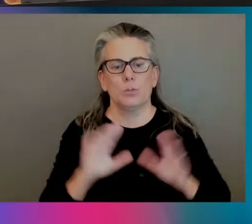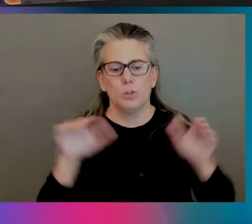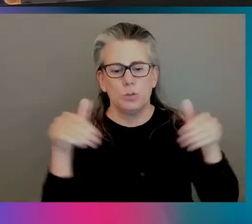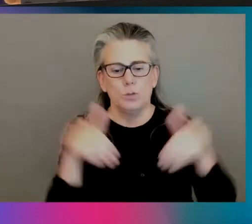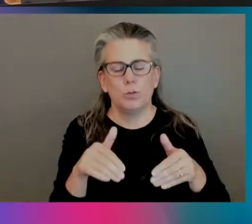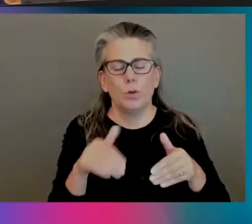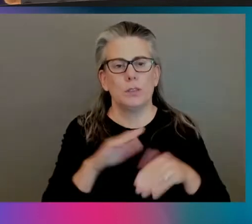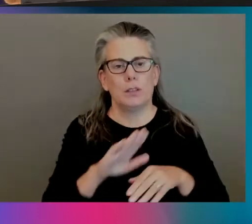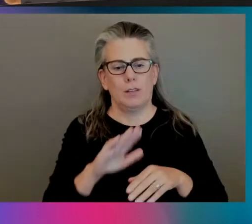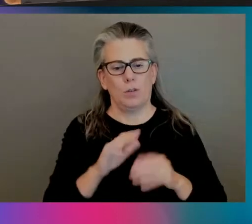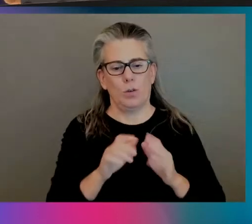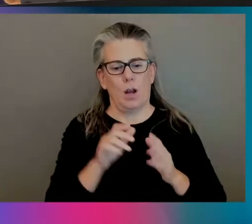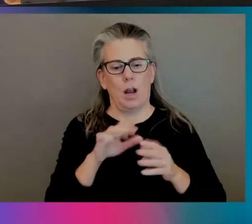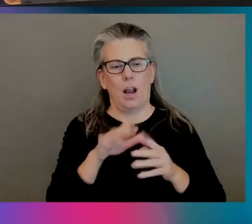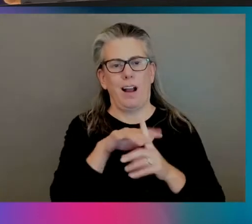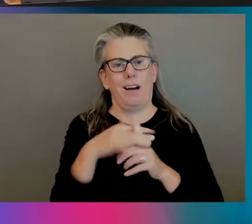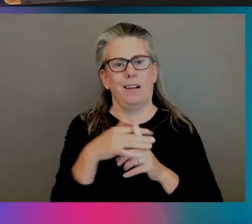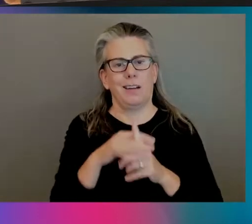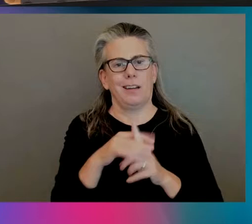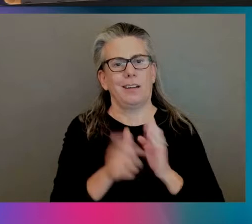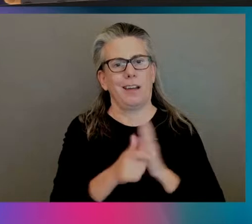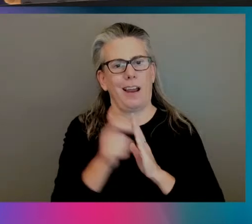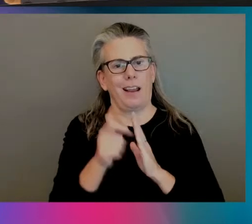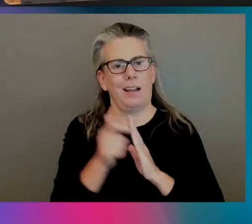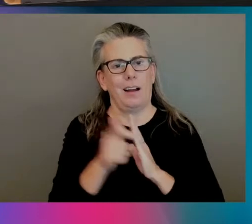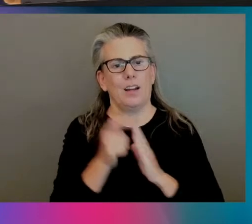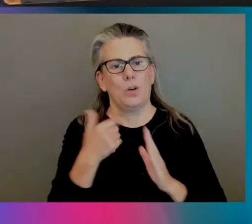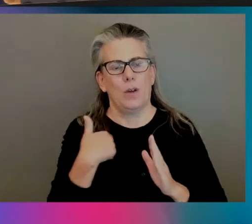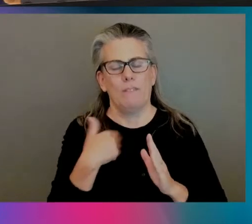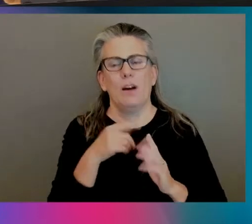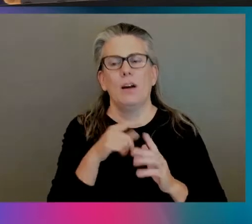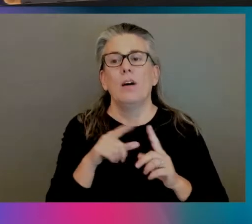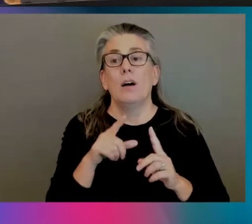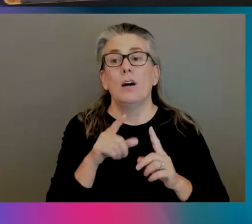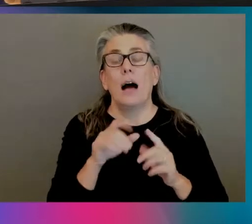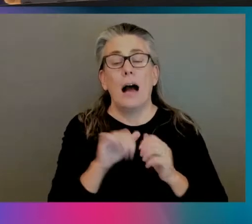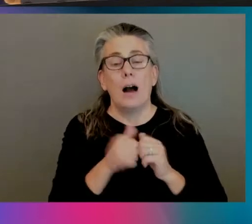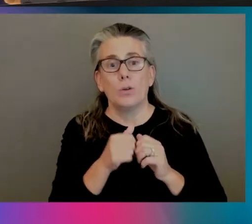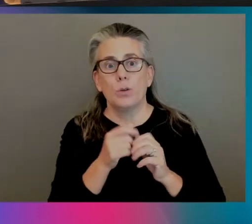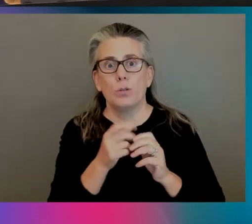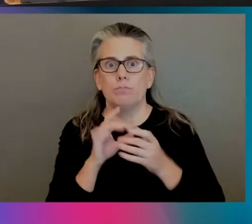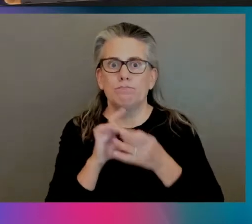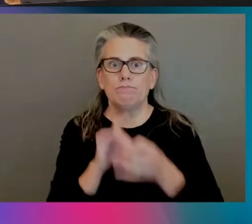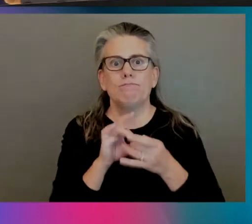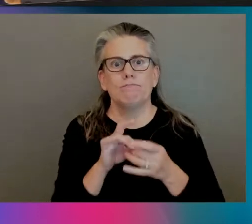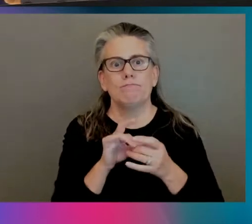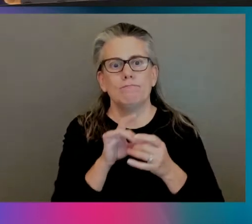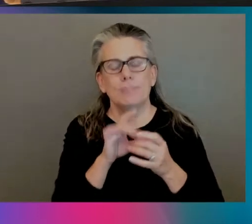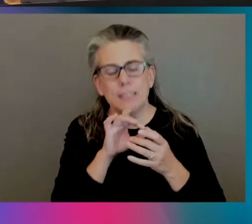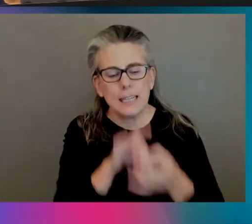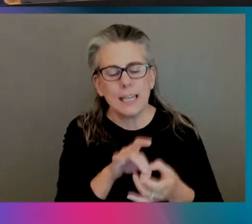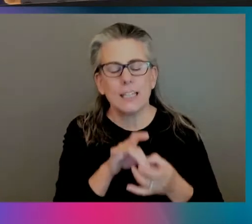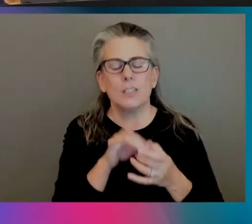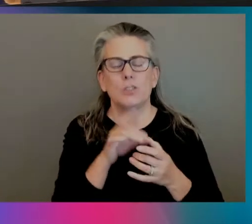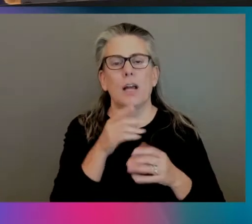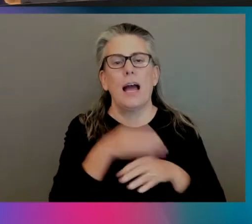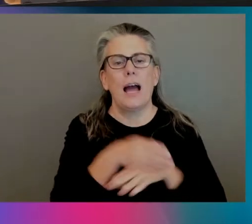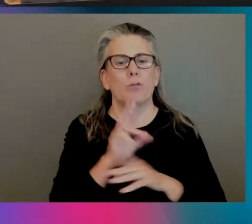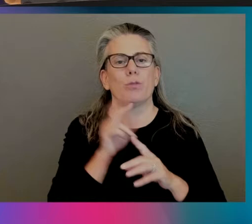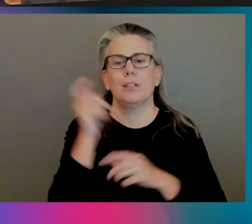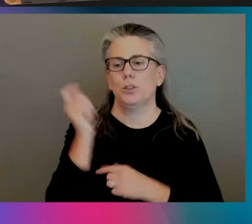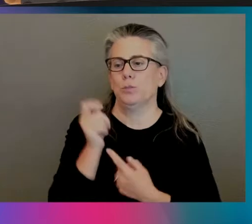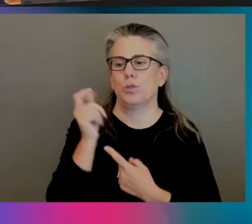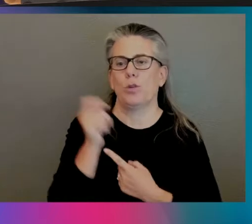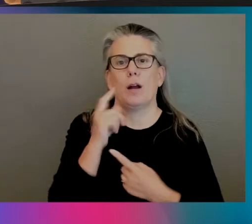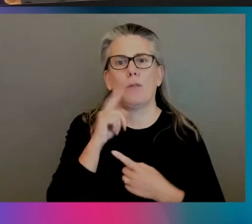the direct-to-consumer sites these days, the idea is how do you keep them engaged, keep them from unsubscribing after they watch the new show.